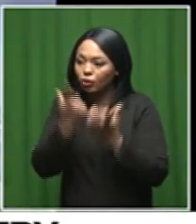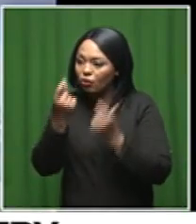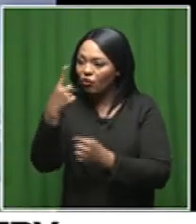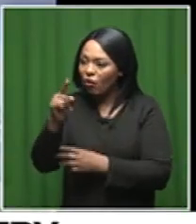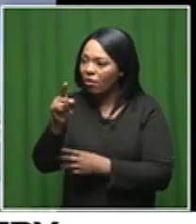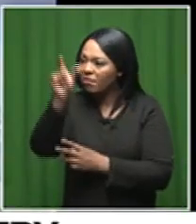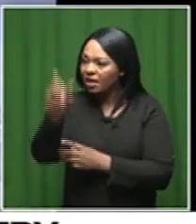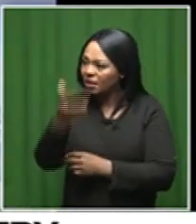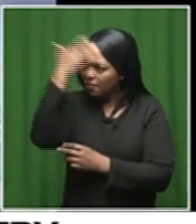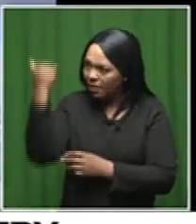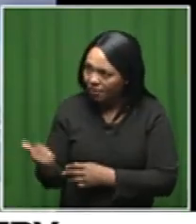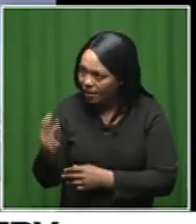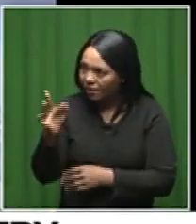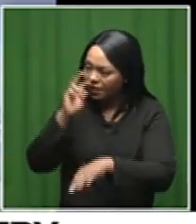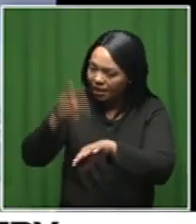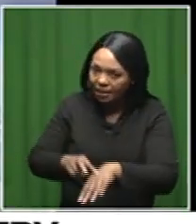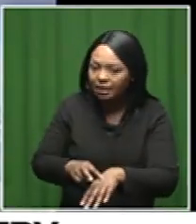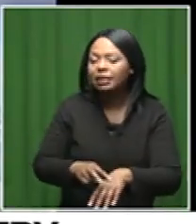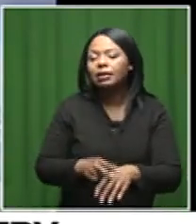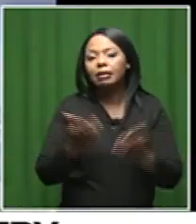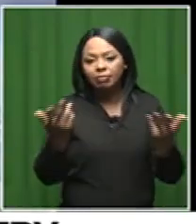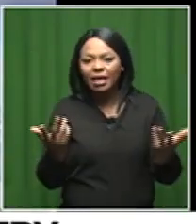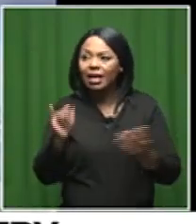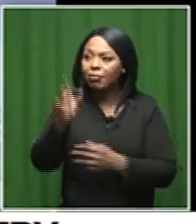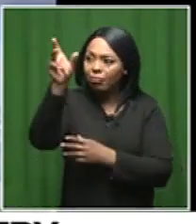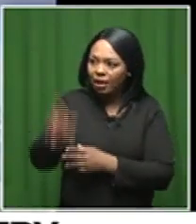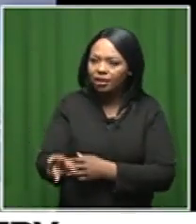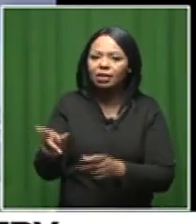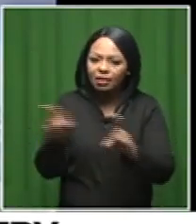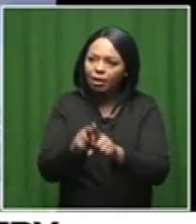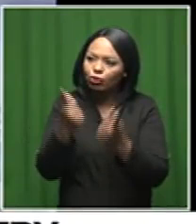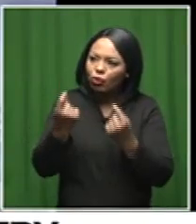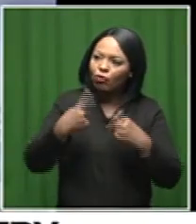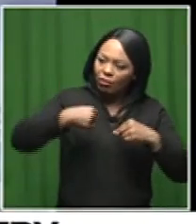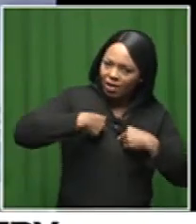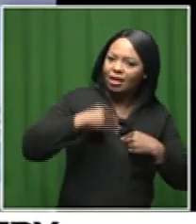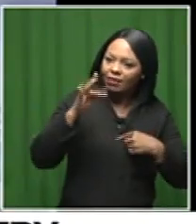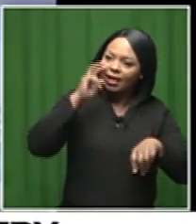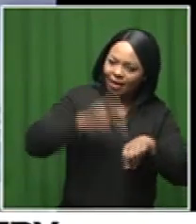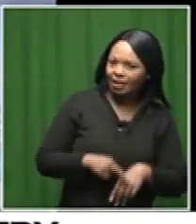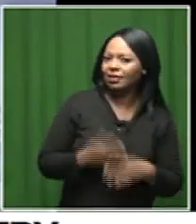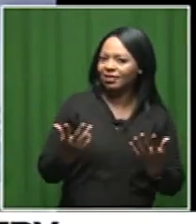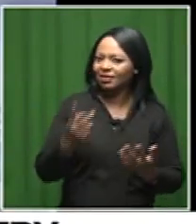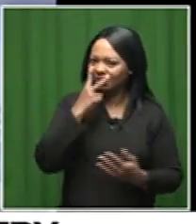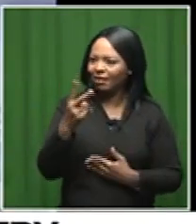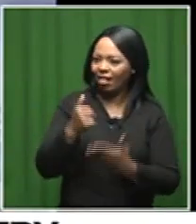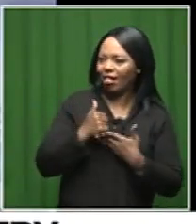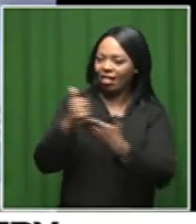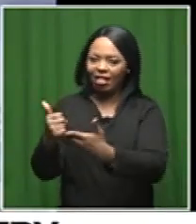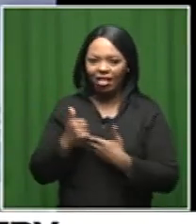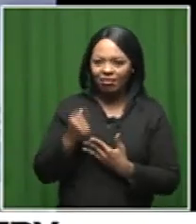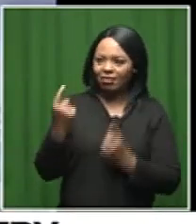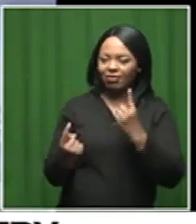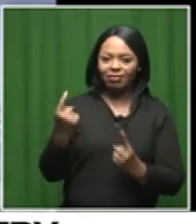they needed it. The question really is if a stranger would step up and do this for me if I needed it. And I think it really speaks to